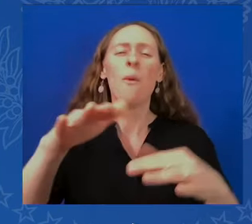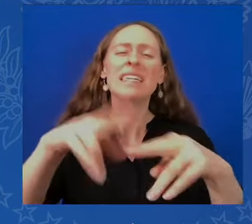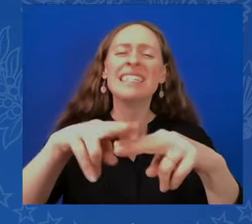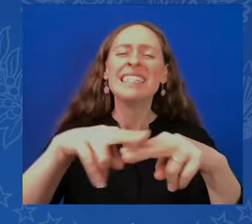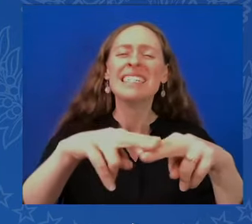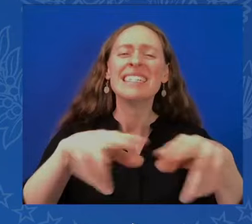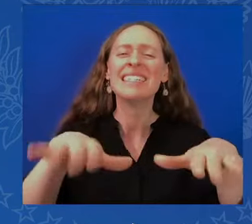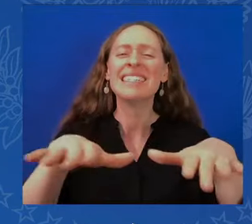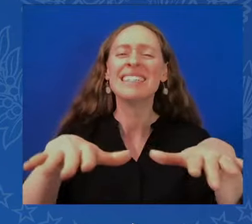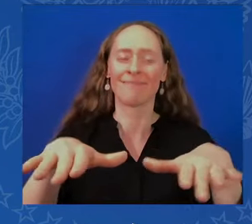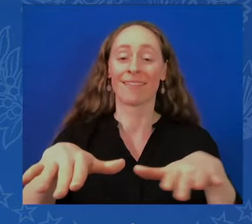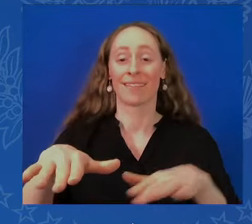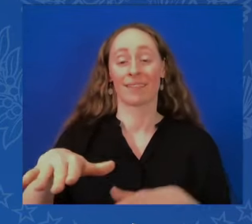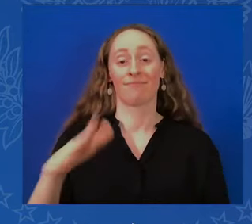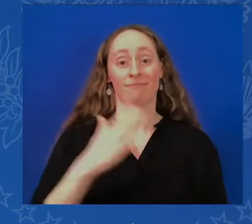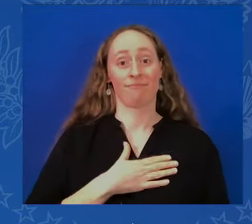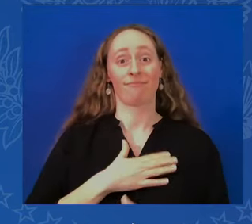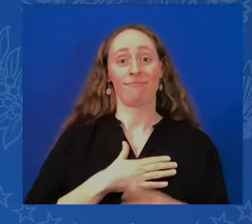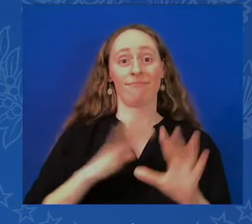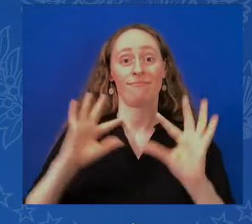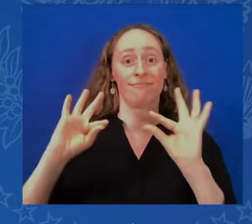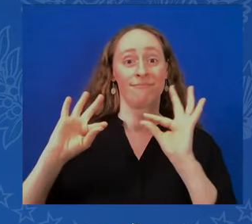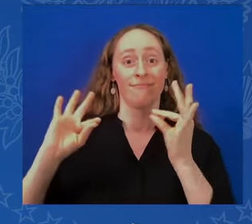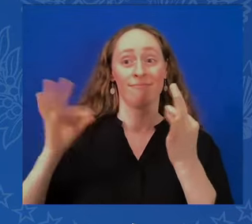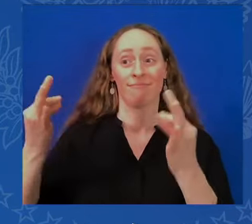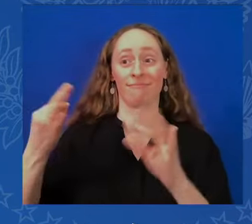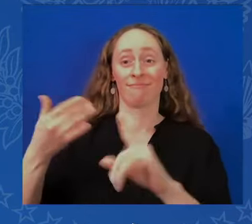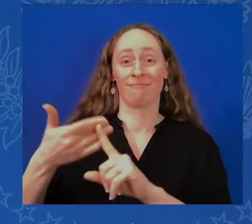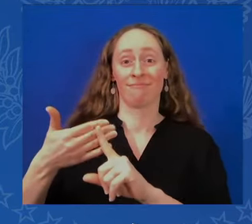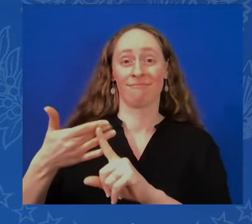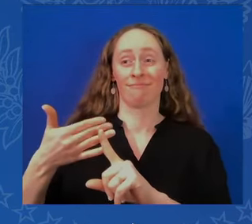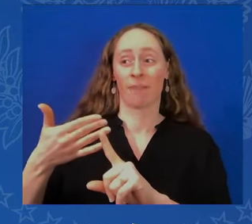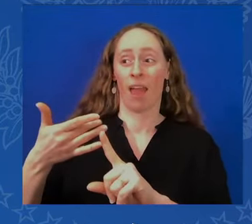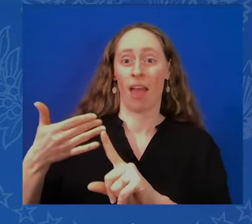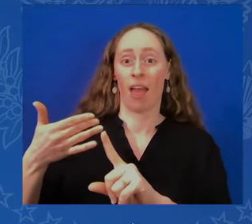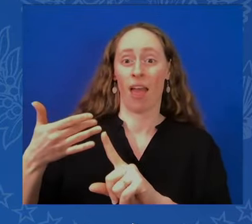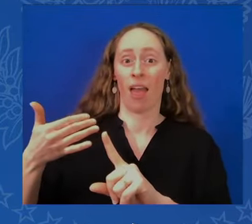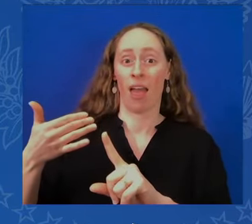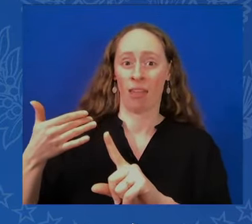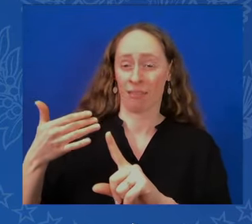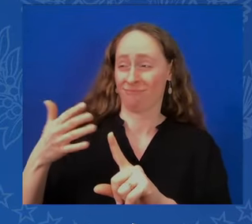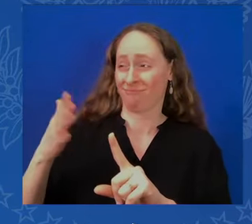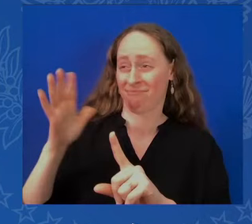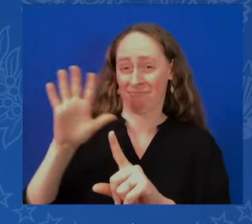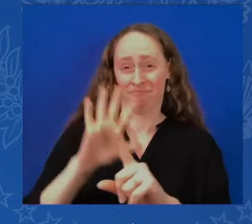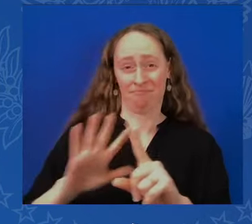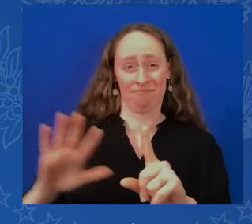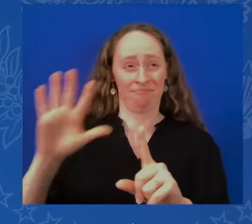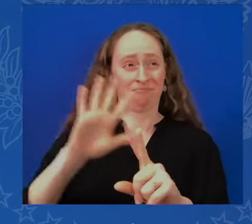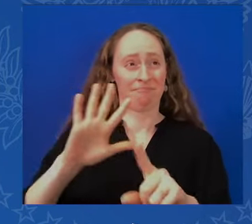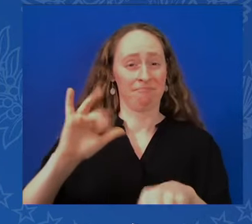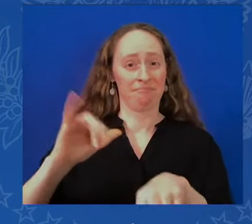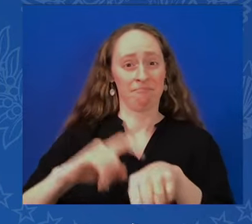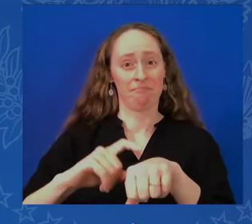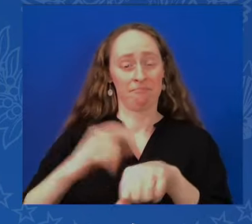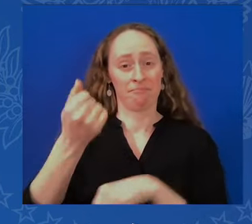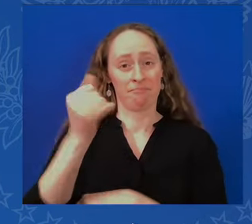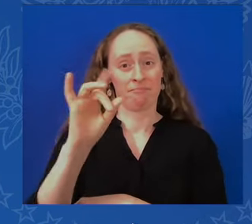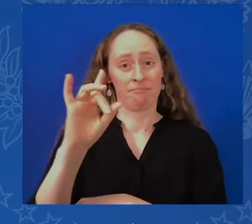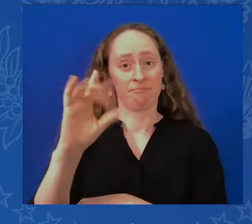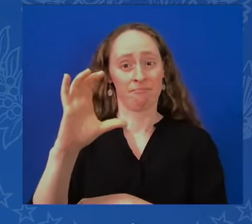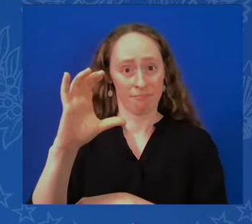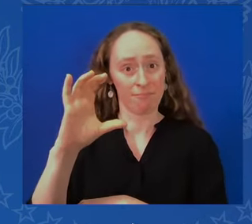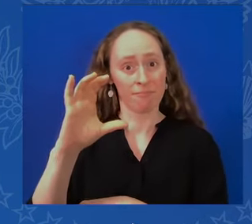in the mid-1800s. And my father was born and raised here in Baltimore.